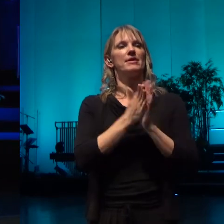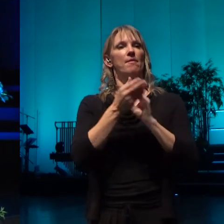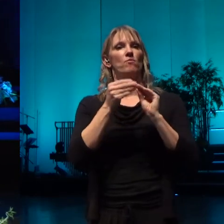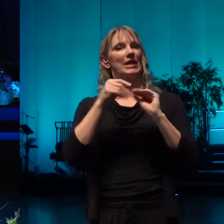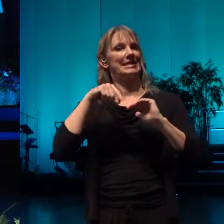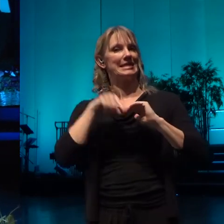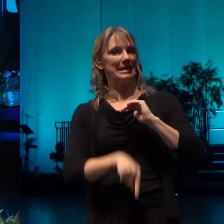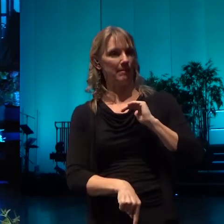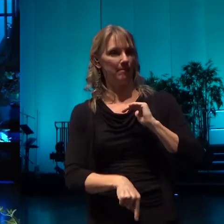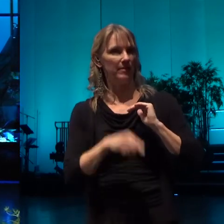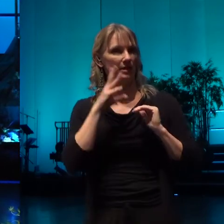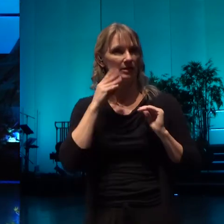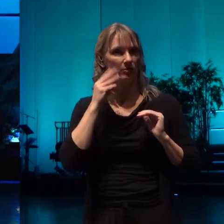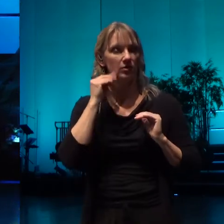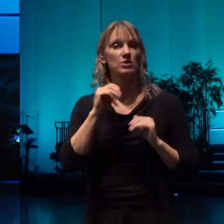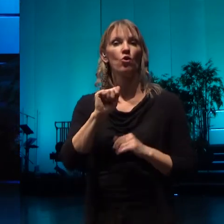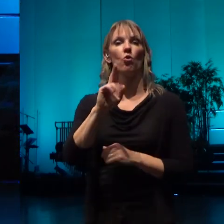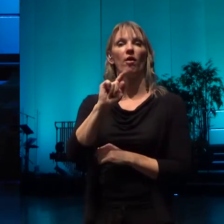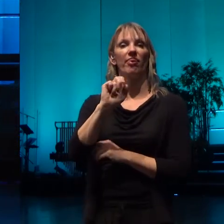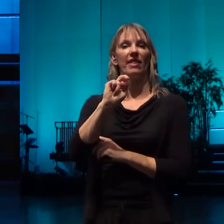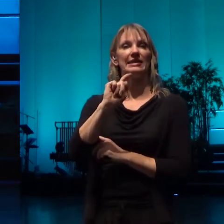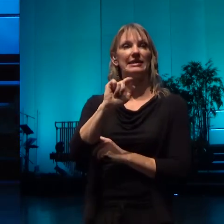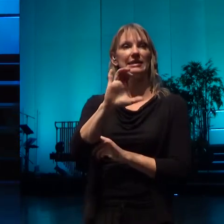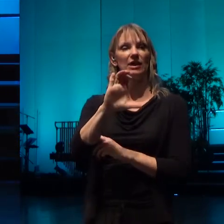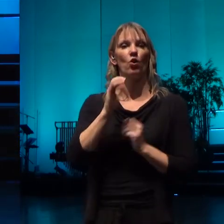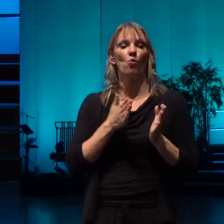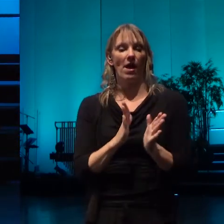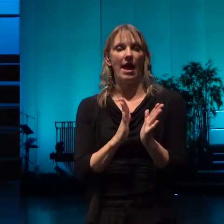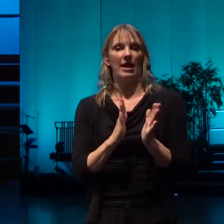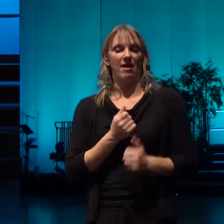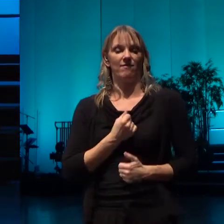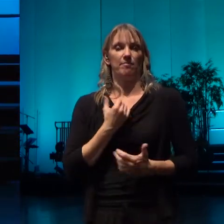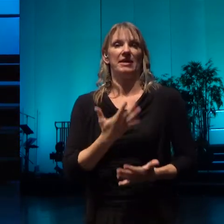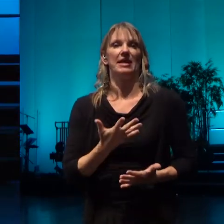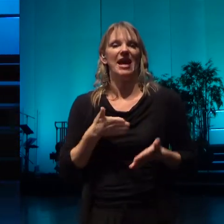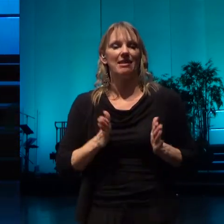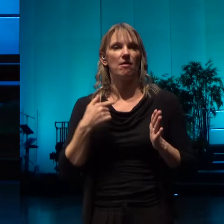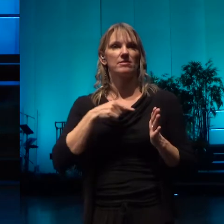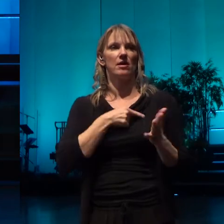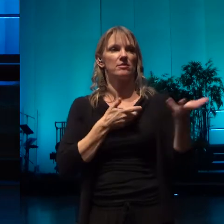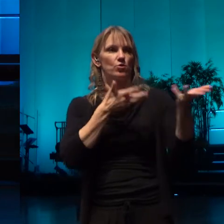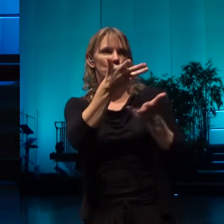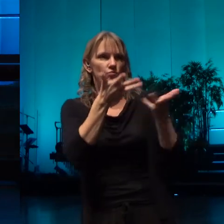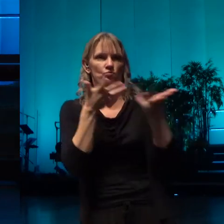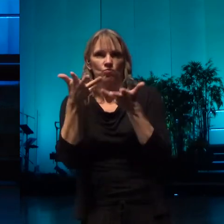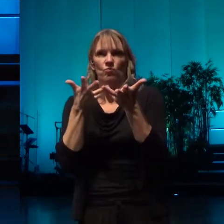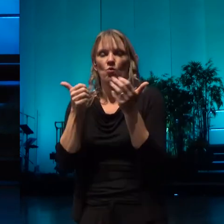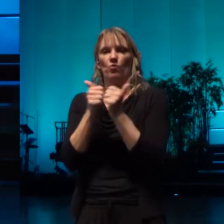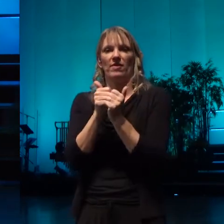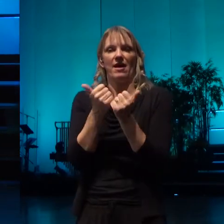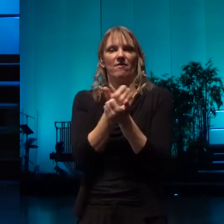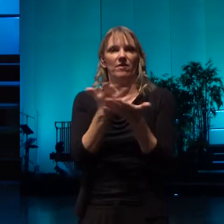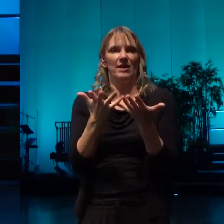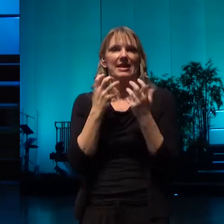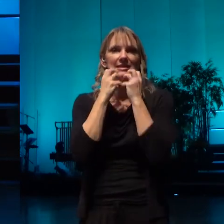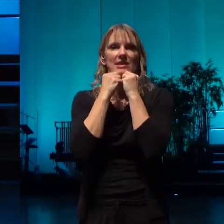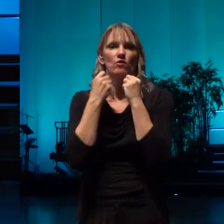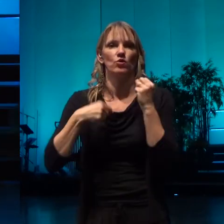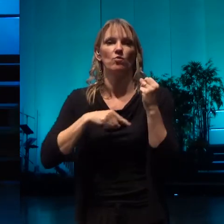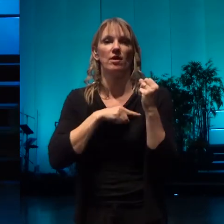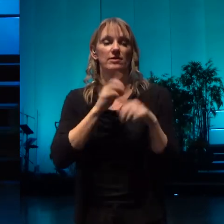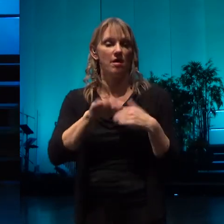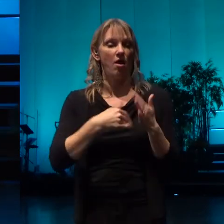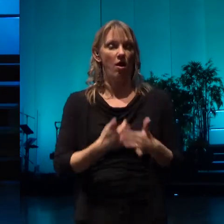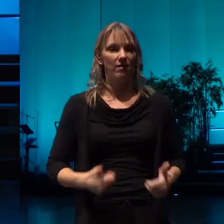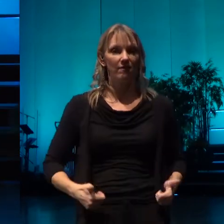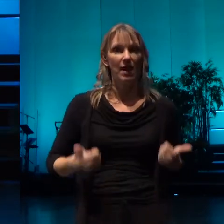experience. It's an authentic way of being that allows us to converse with what is sacred to us in all of life, in the